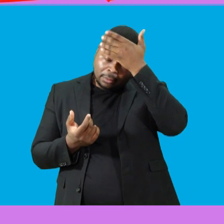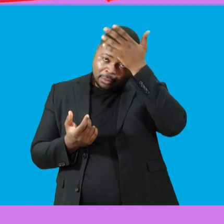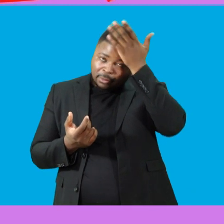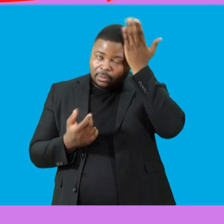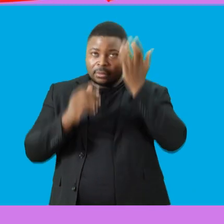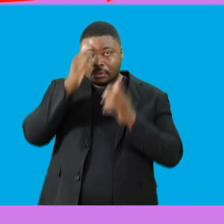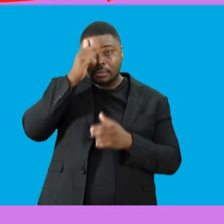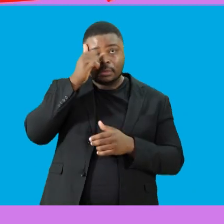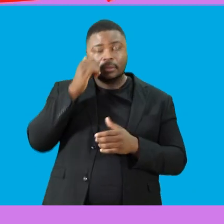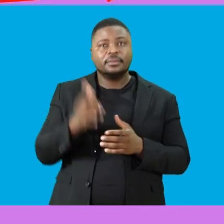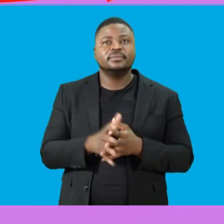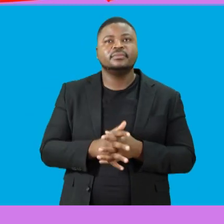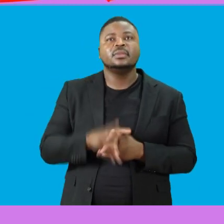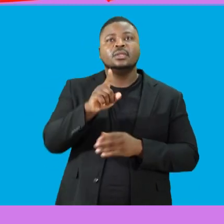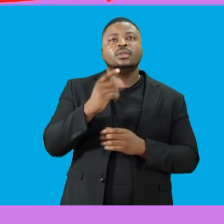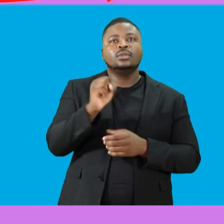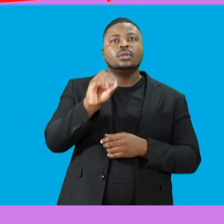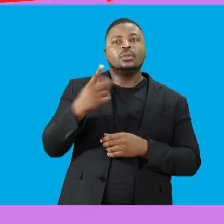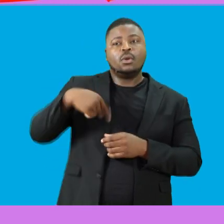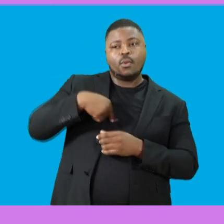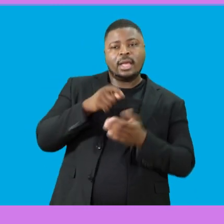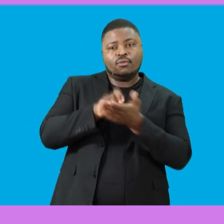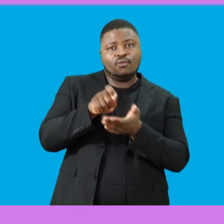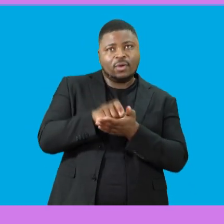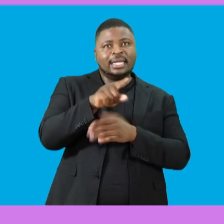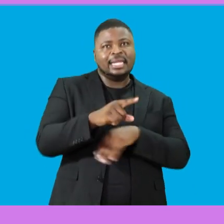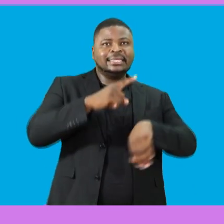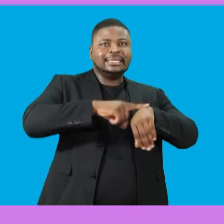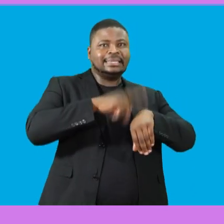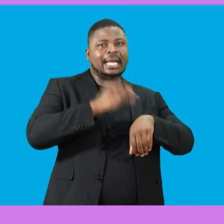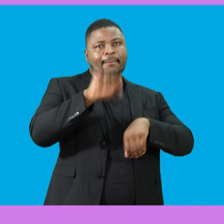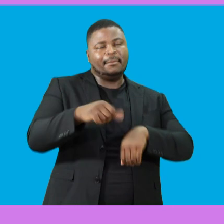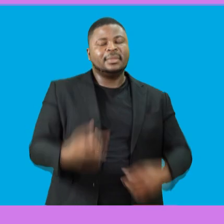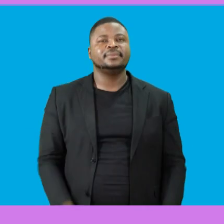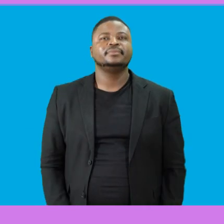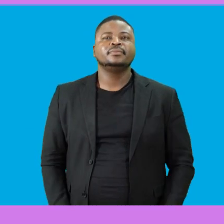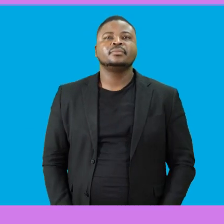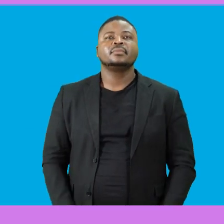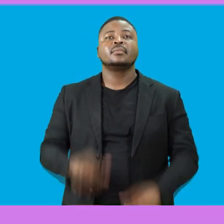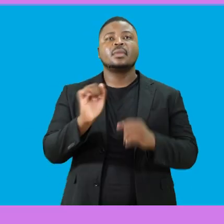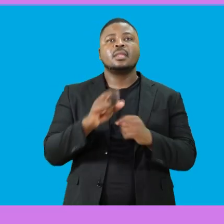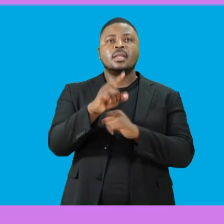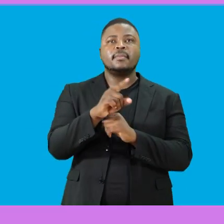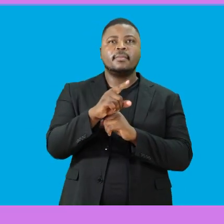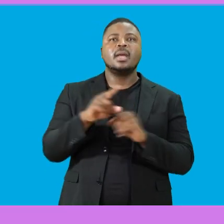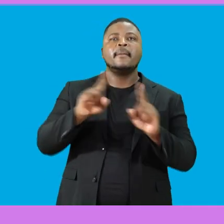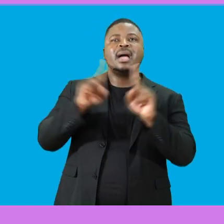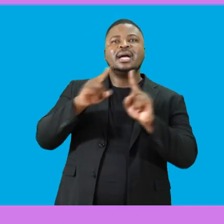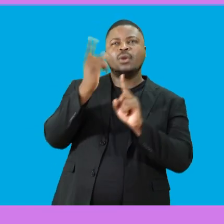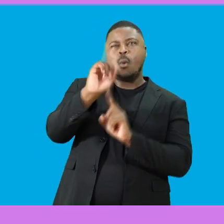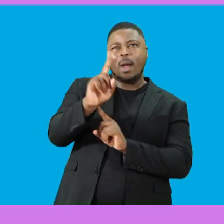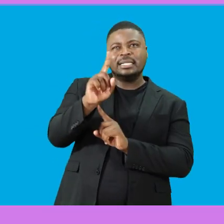time. We are writing it as a duration. Then question 3. What type of graph